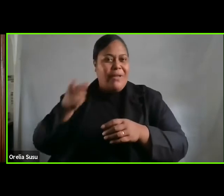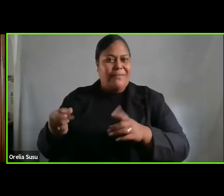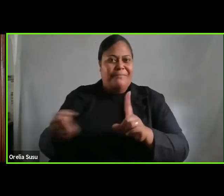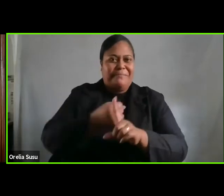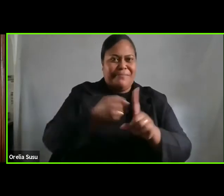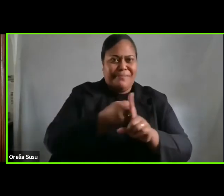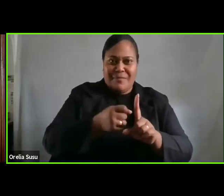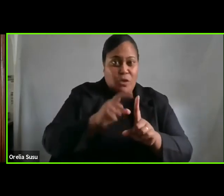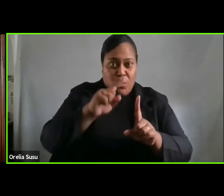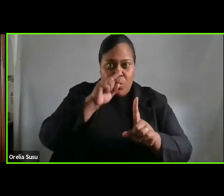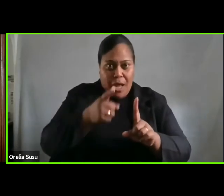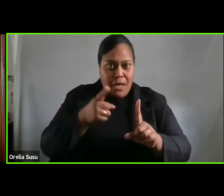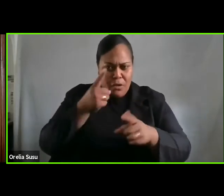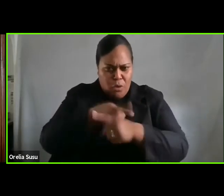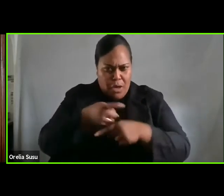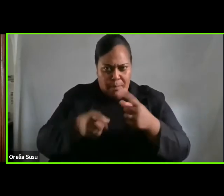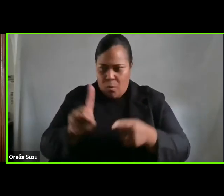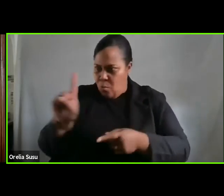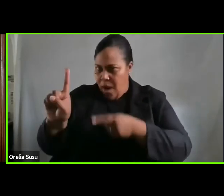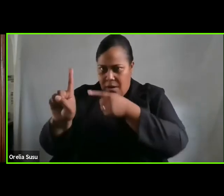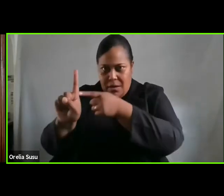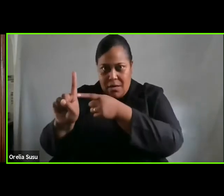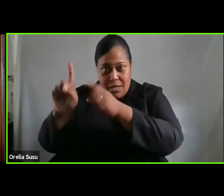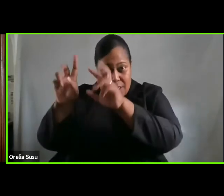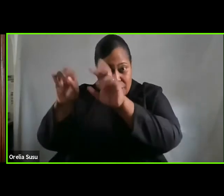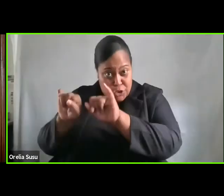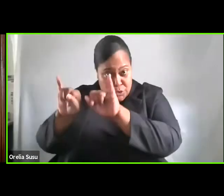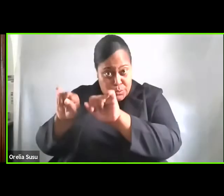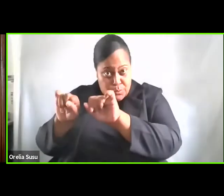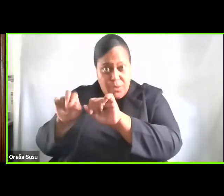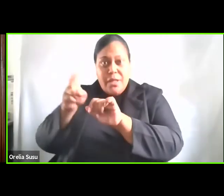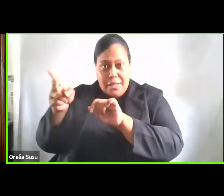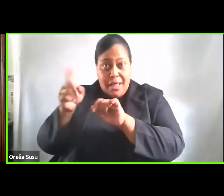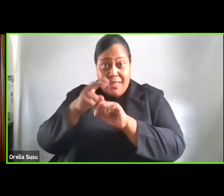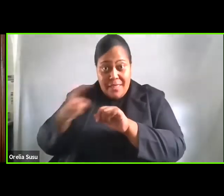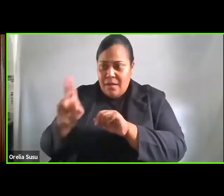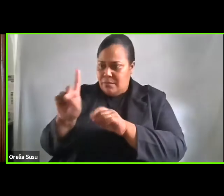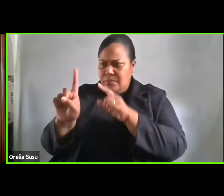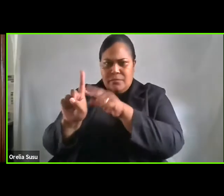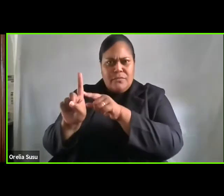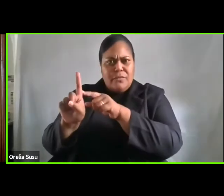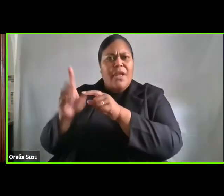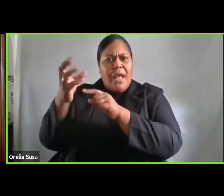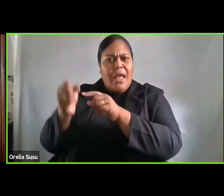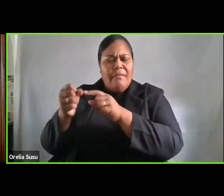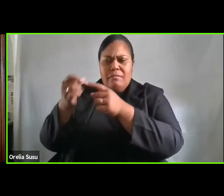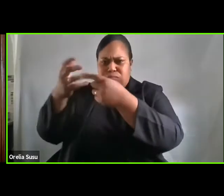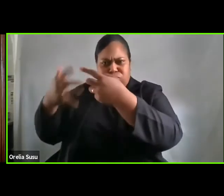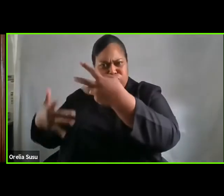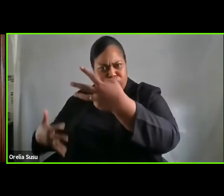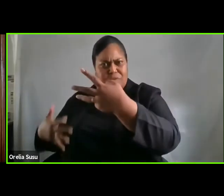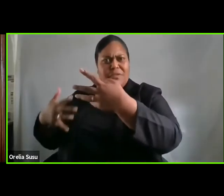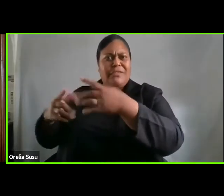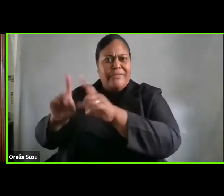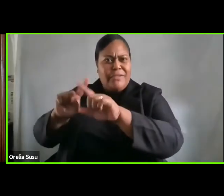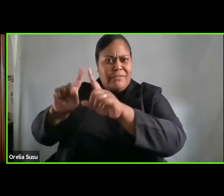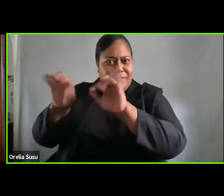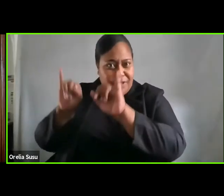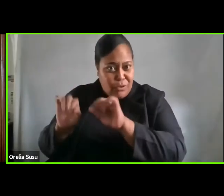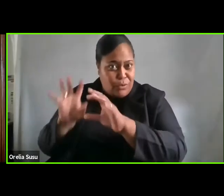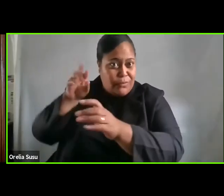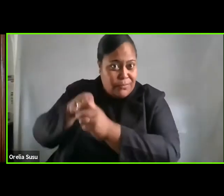not thinking about all other issues that has an impact on the body of women's so for diva for equality interlinkage